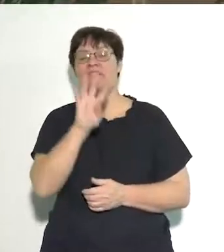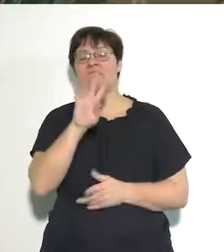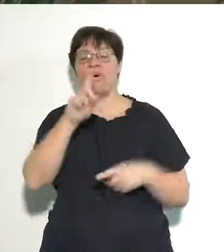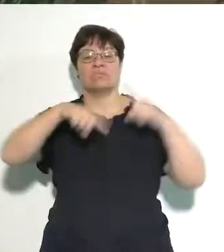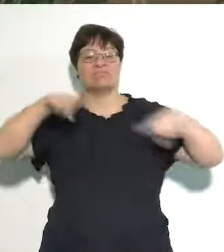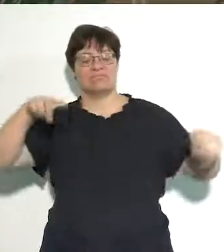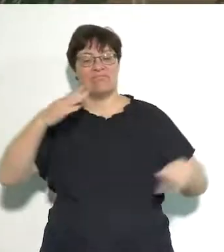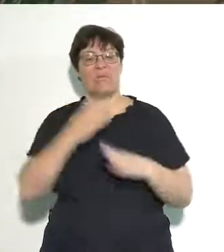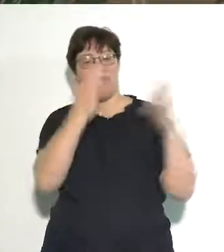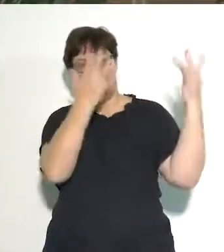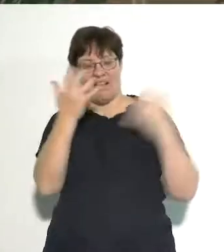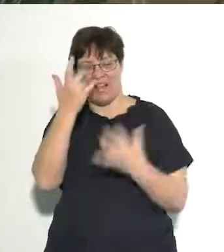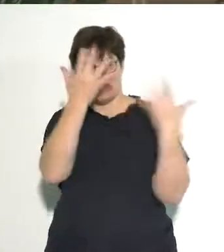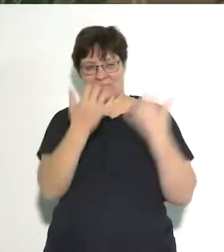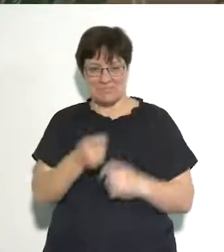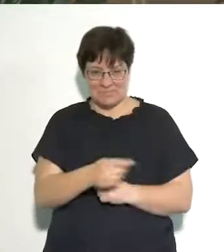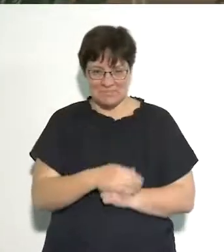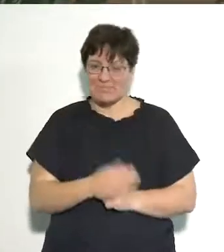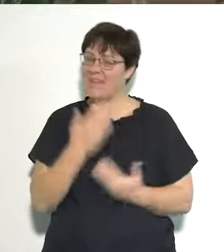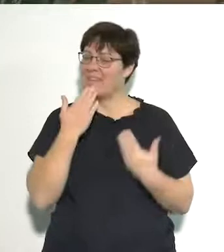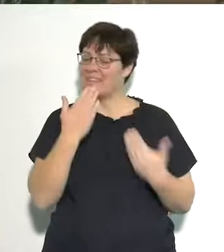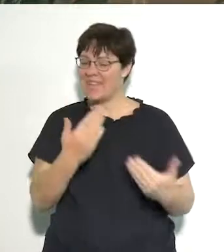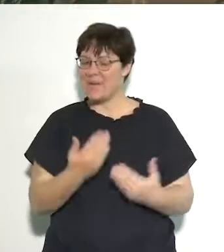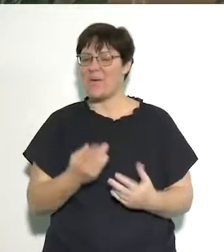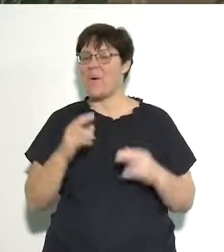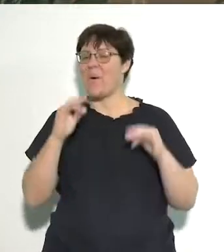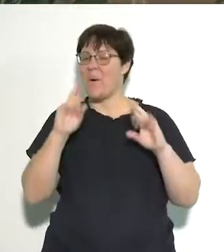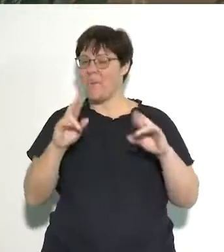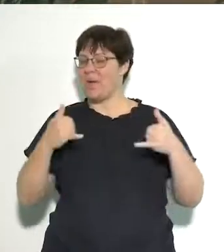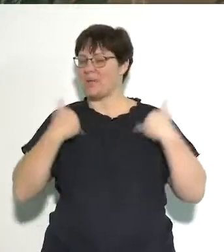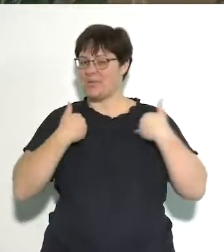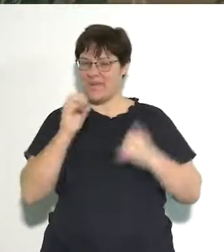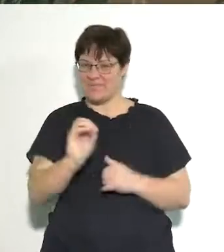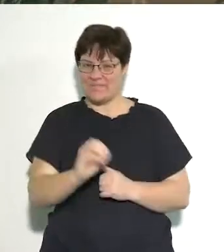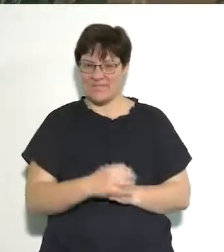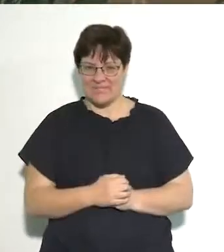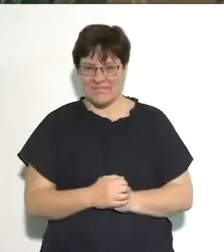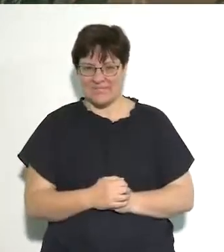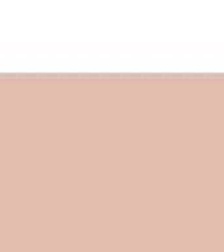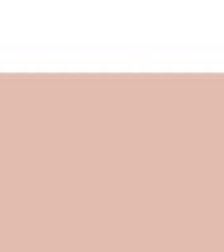4 different ways of working out their sum. Thank you, and I hope you enjoyed that lesson.